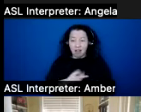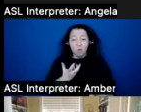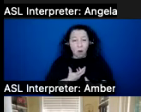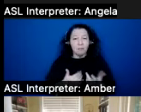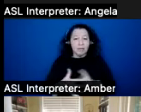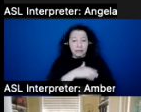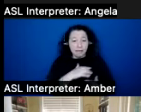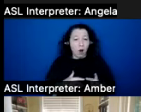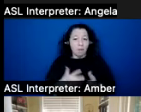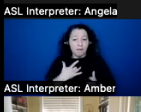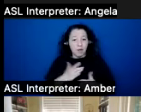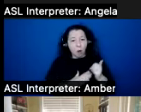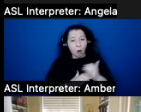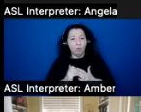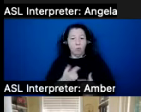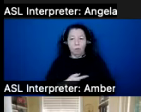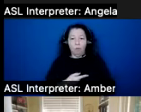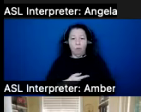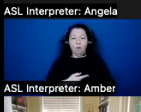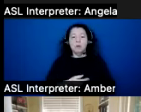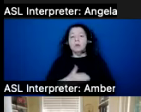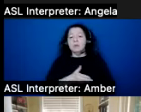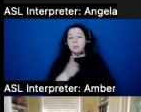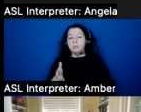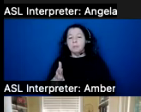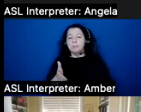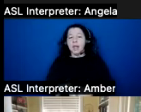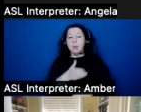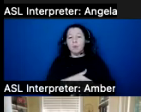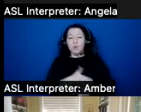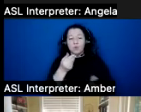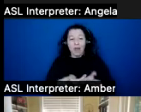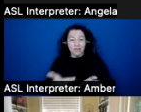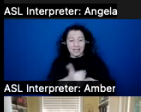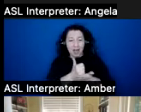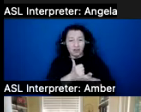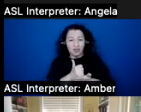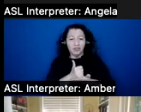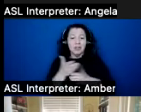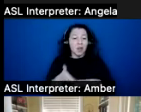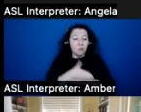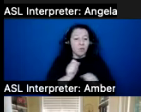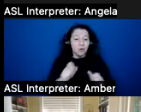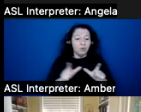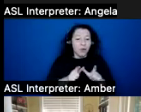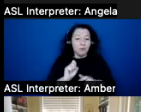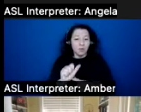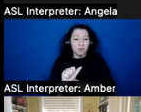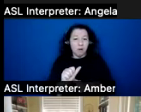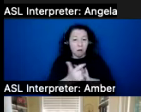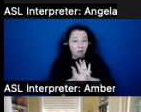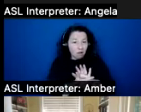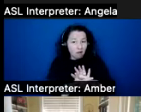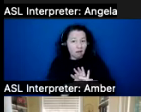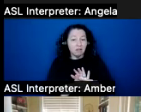in. Improved evidence collection, improving tribal sexual assault laws. And as far as implications